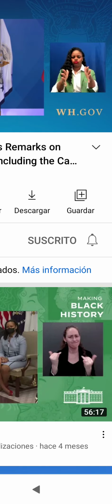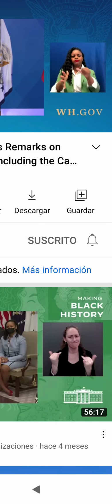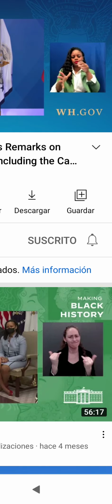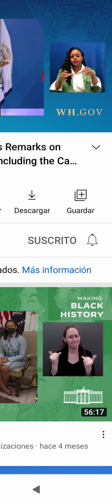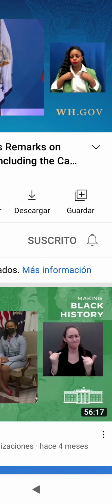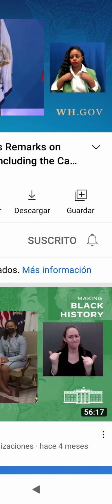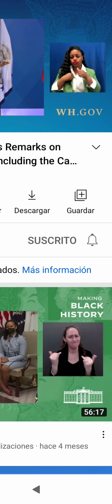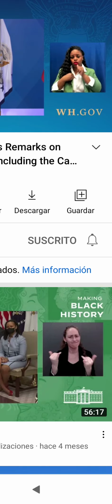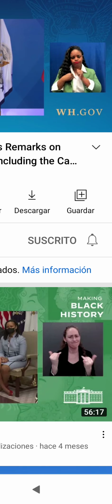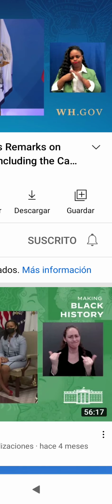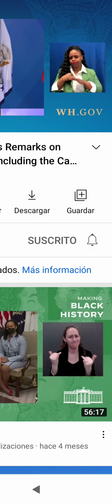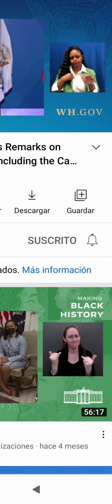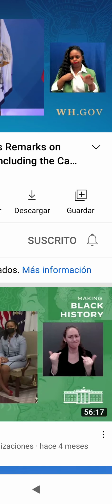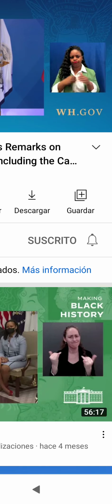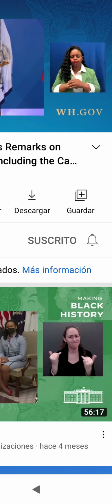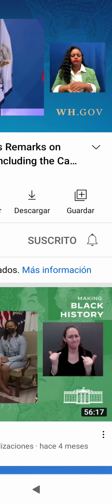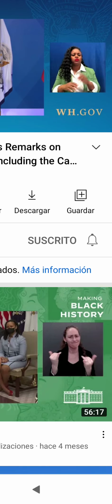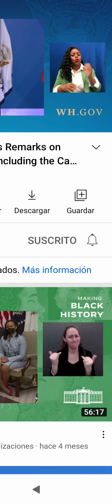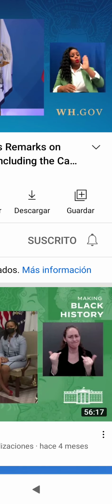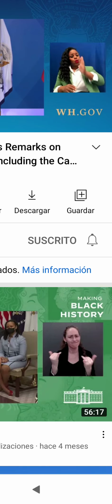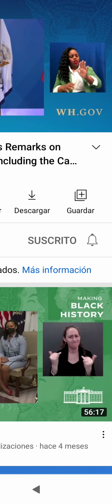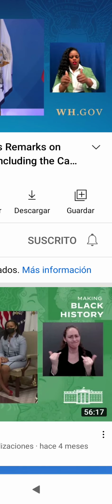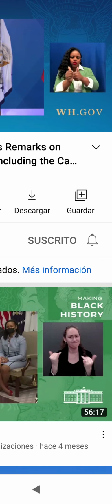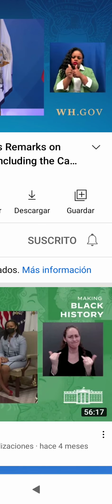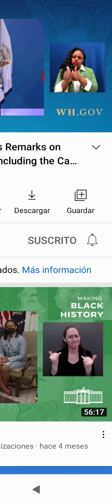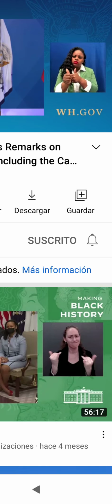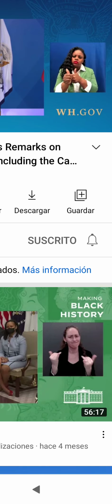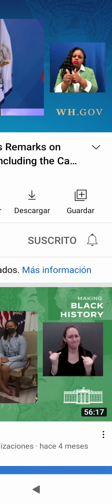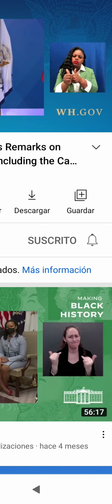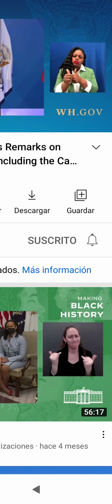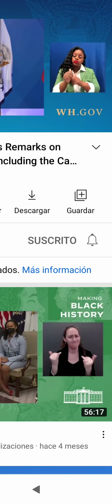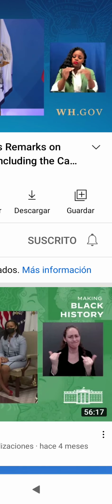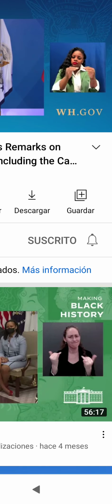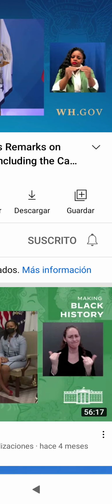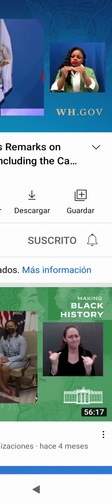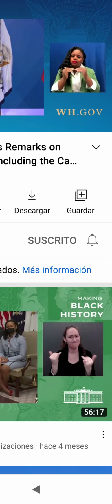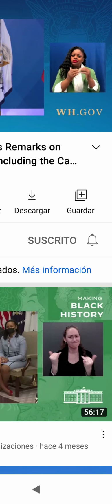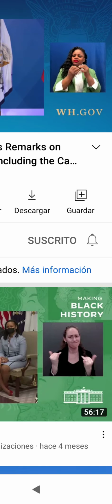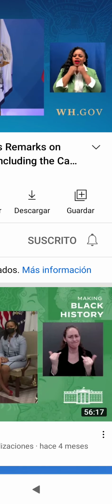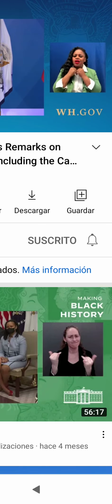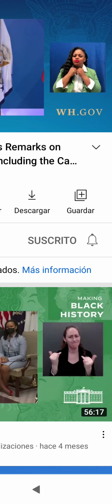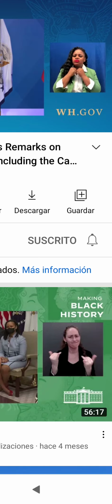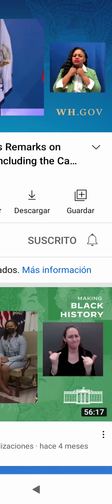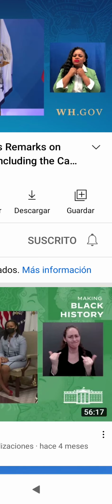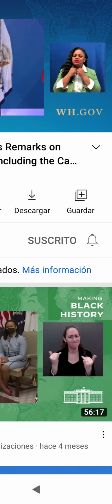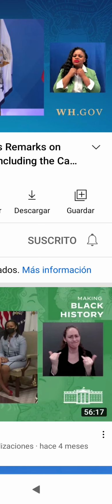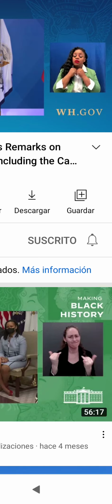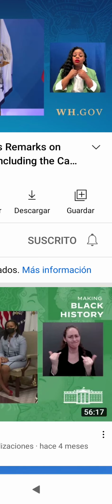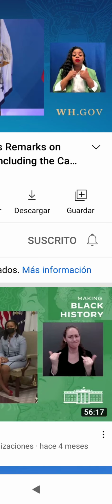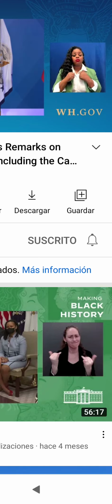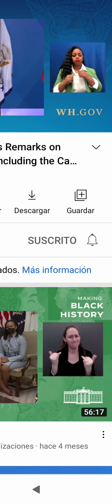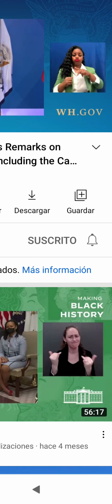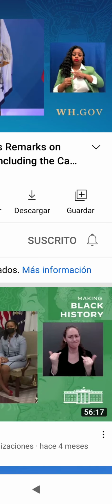core values of equity, justice, and freedom that I personally defended for 24 years in the United